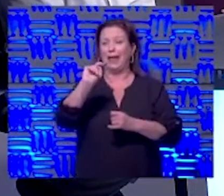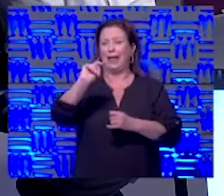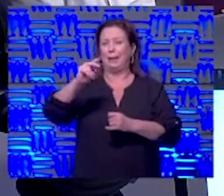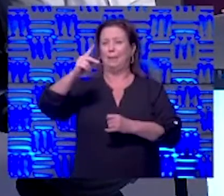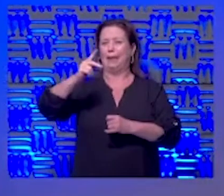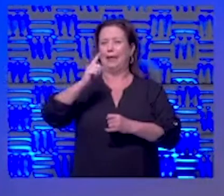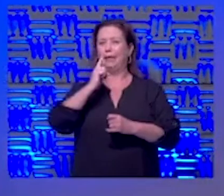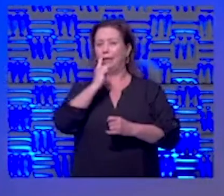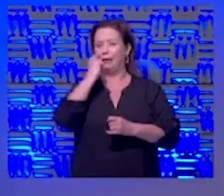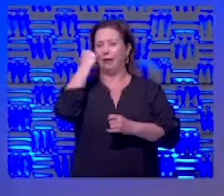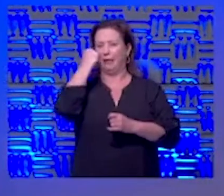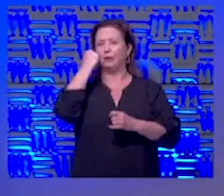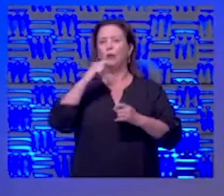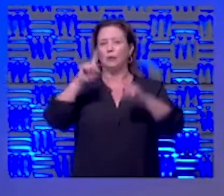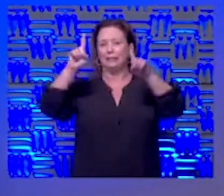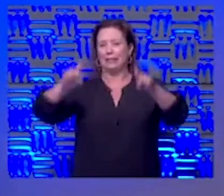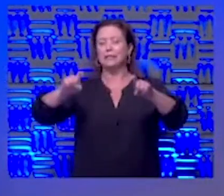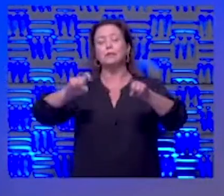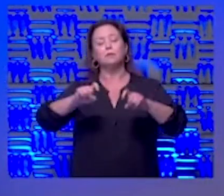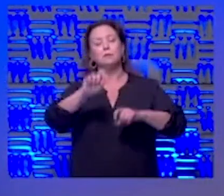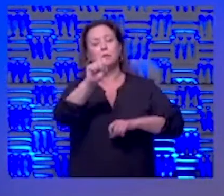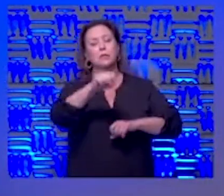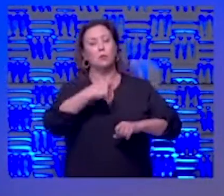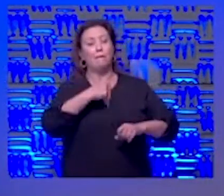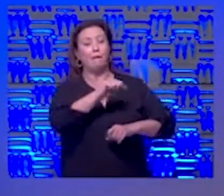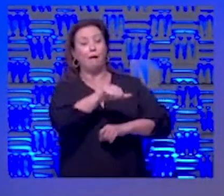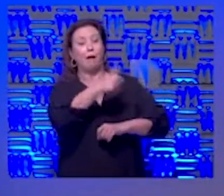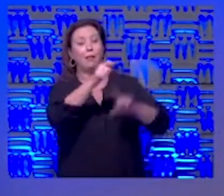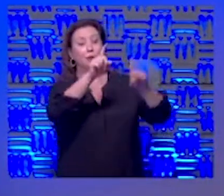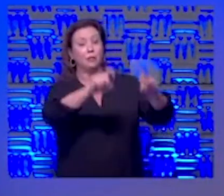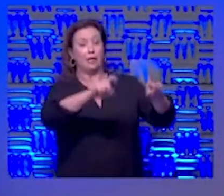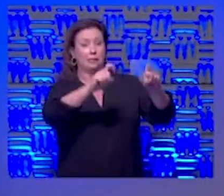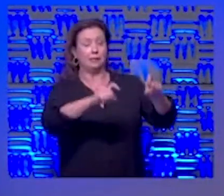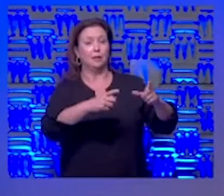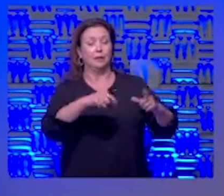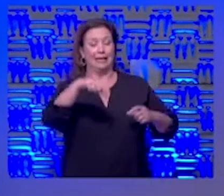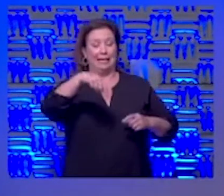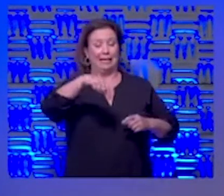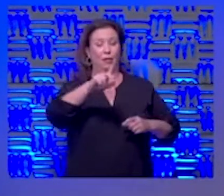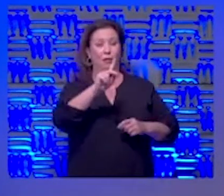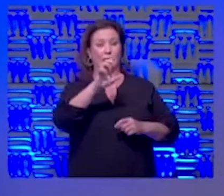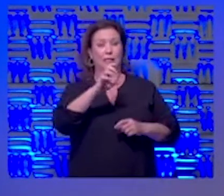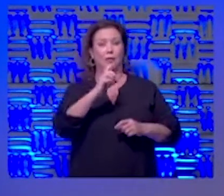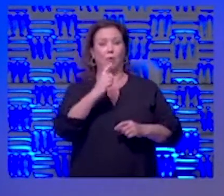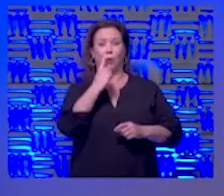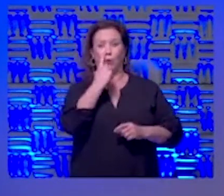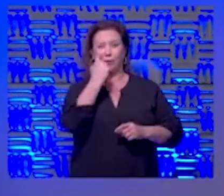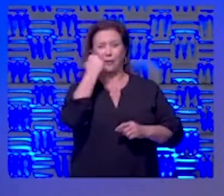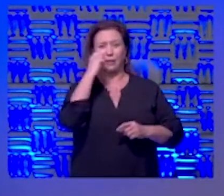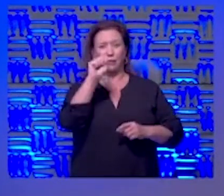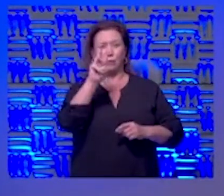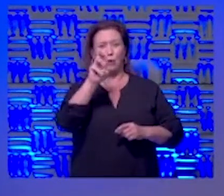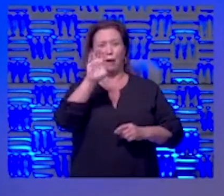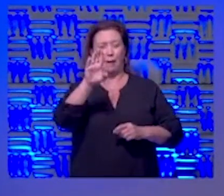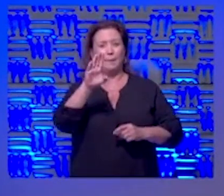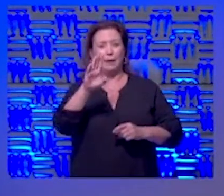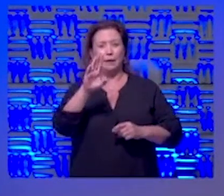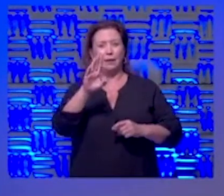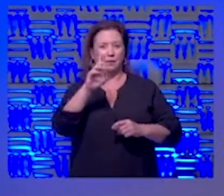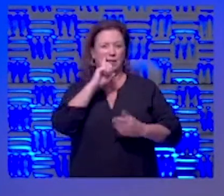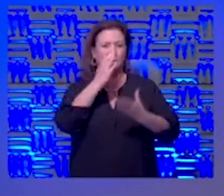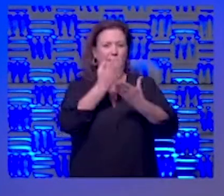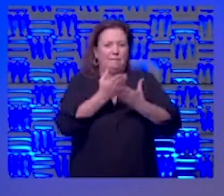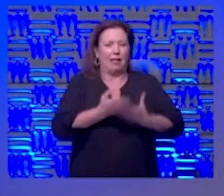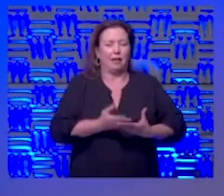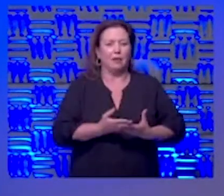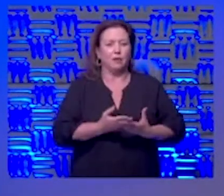or the nasopharyngeal. There are other tests, and again, for the most part here we use the nasopharyngeal because that's what's been validated